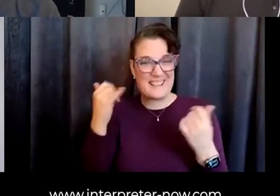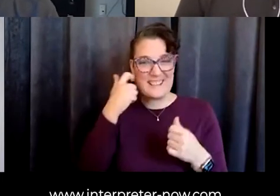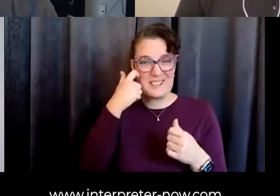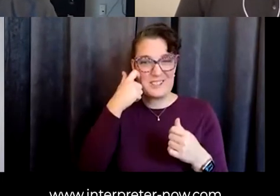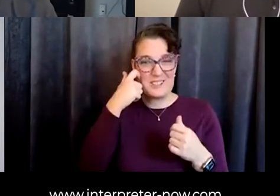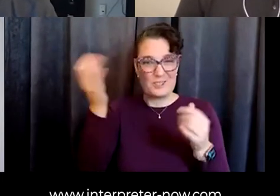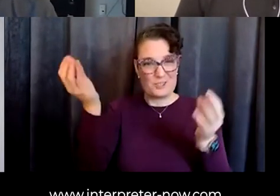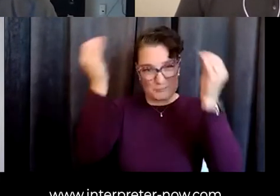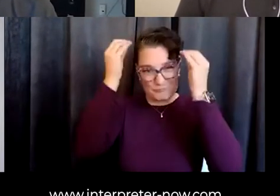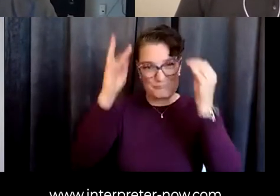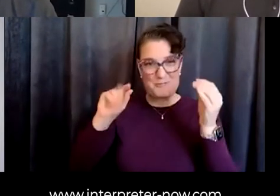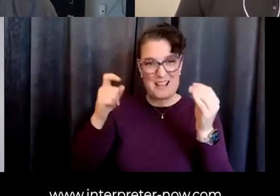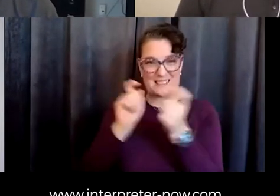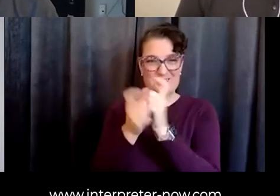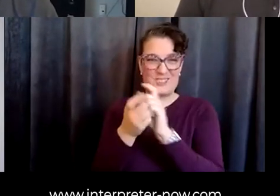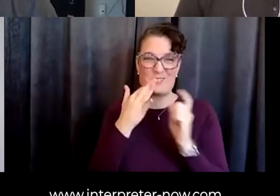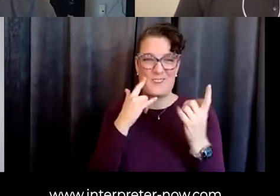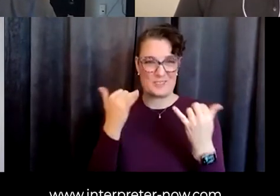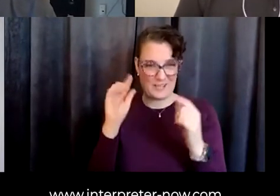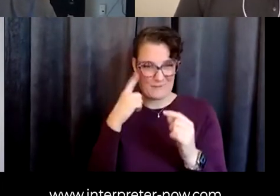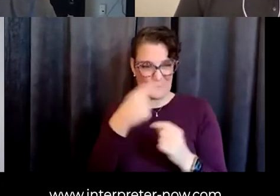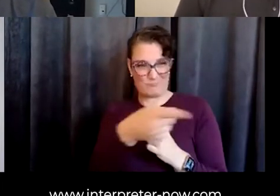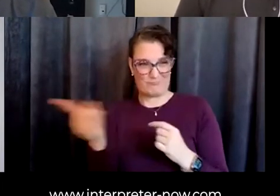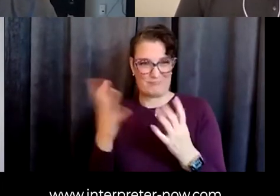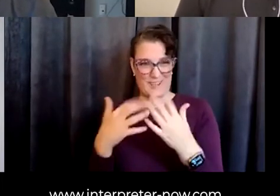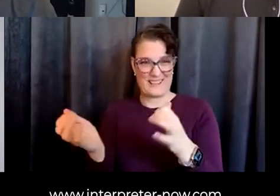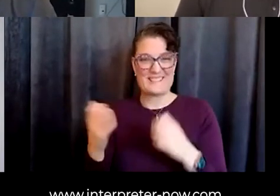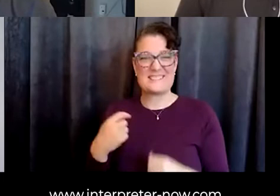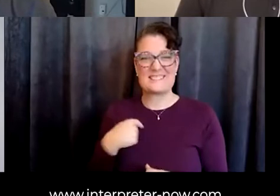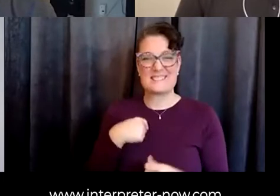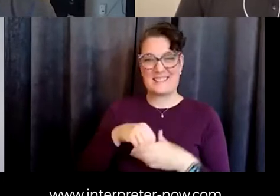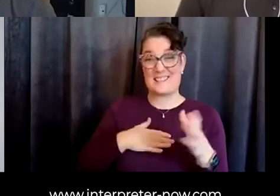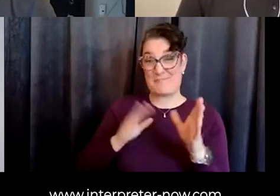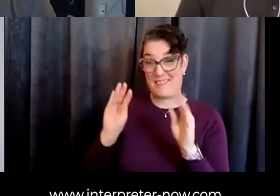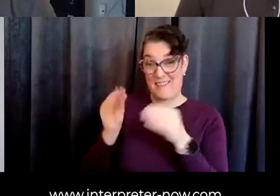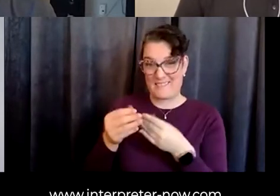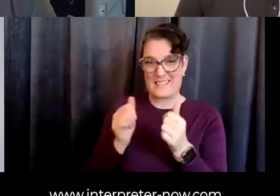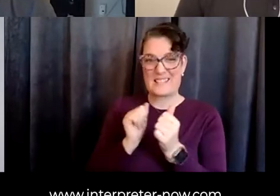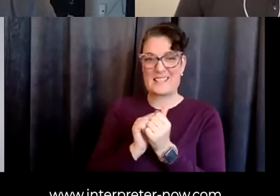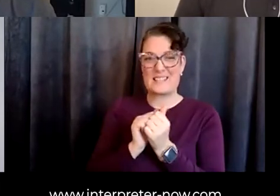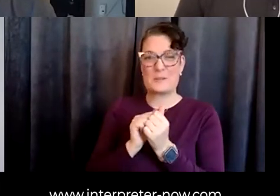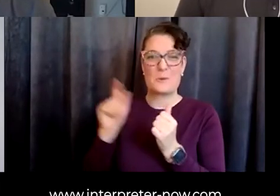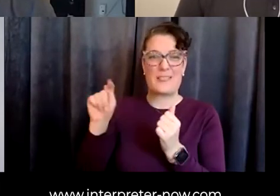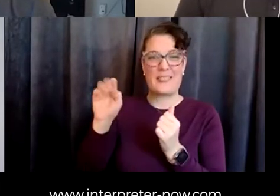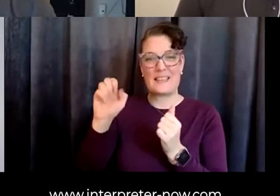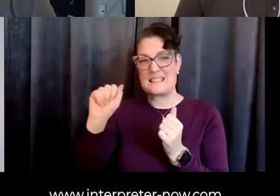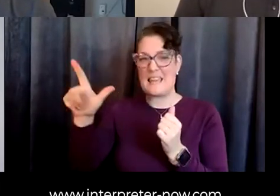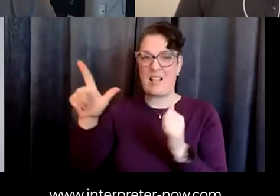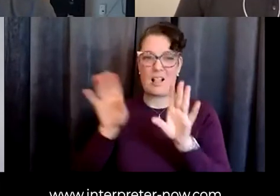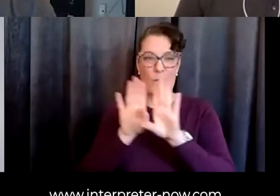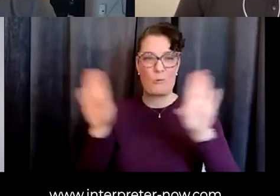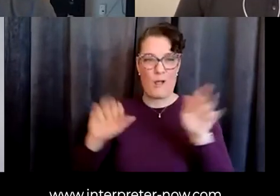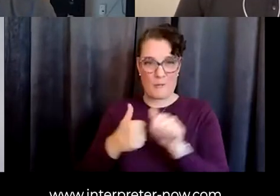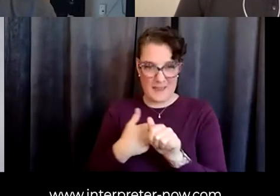and changed the color for the day just for this audience. I am in my office with a bright teal wall behind me, plants, one